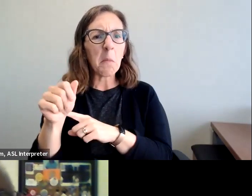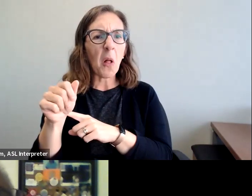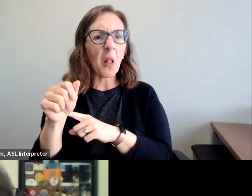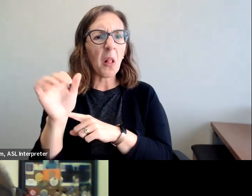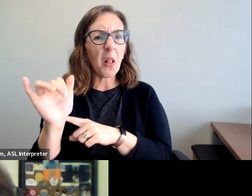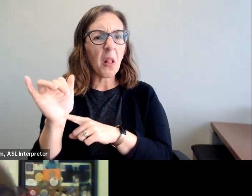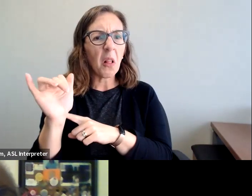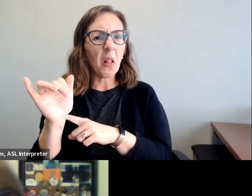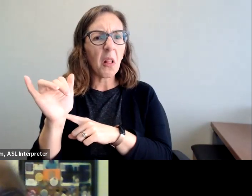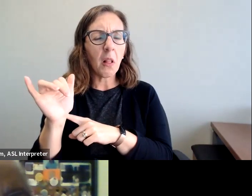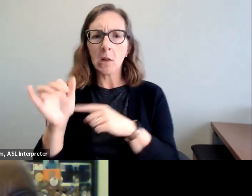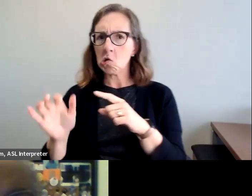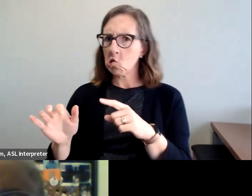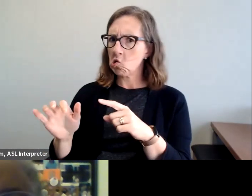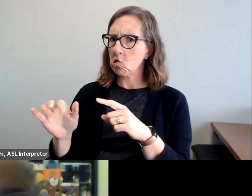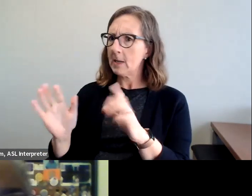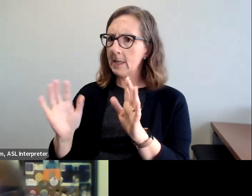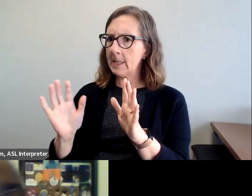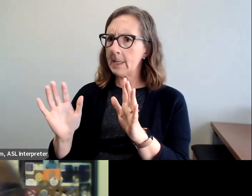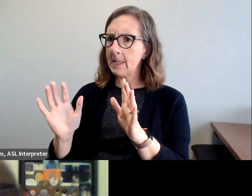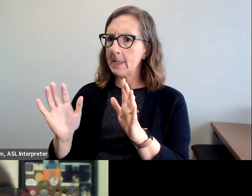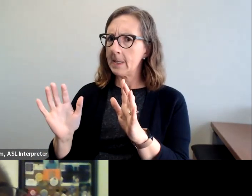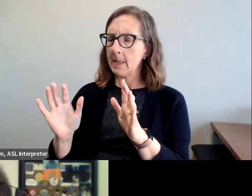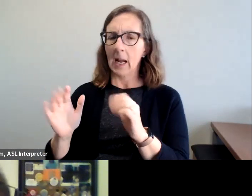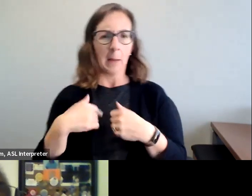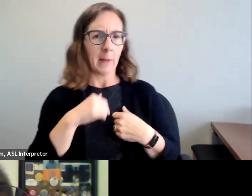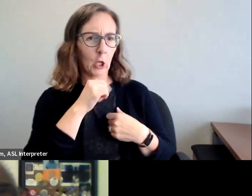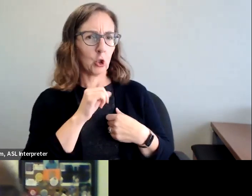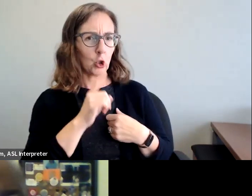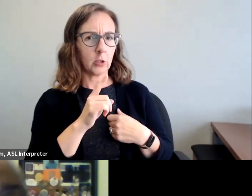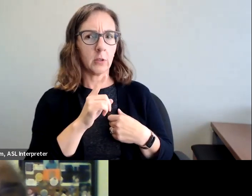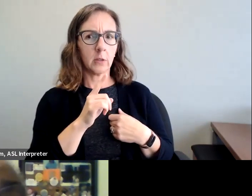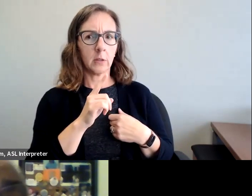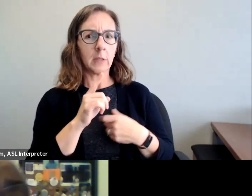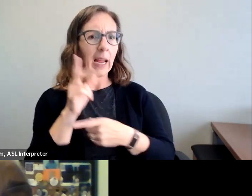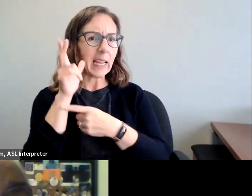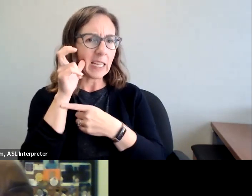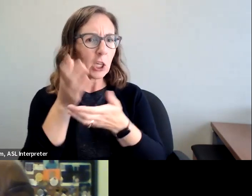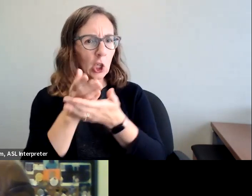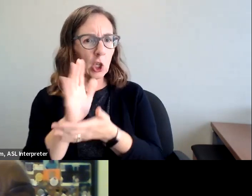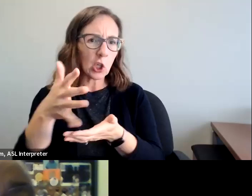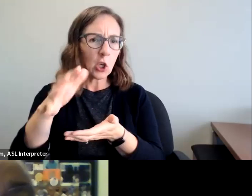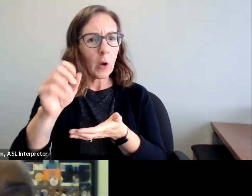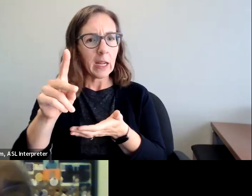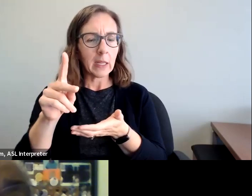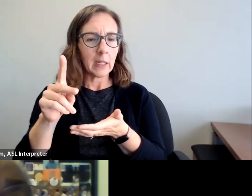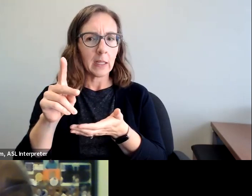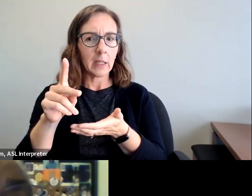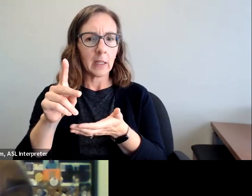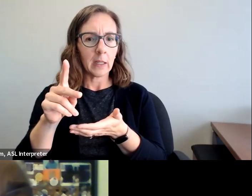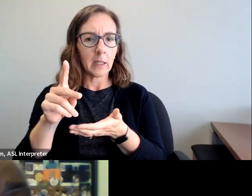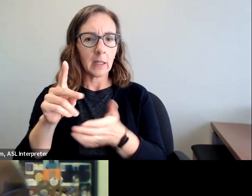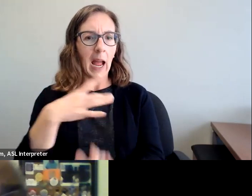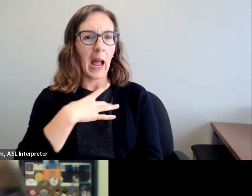should. Yeah, I'm not sure, but I'm being able to hear you okay. But you know, I